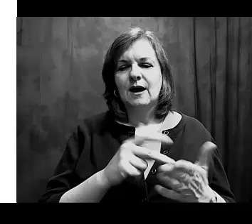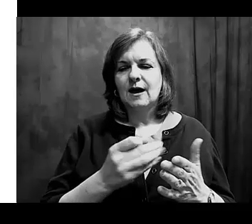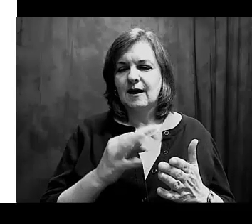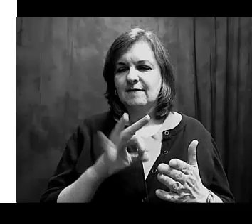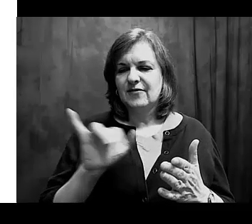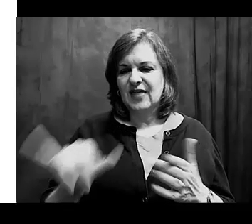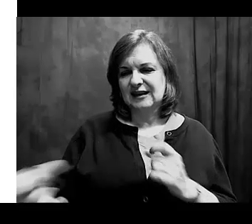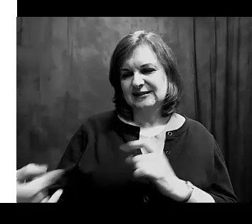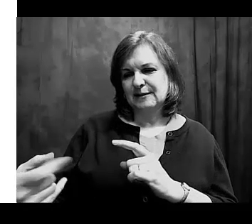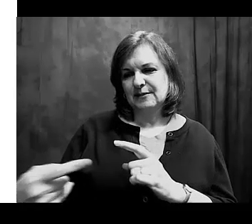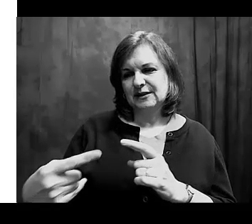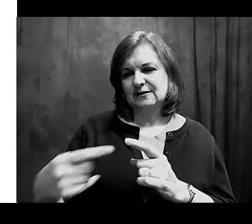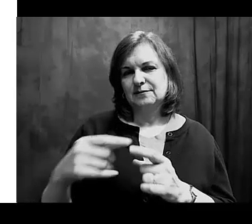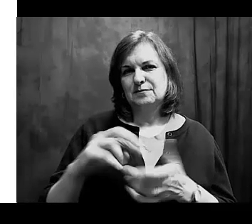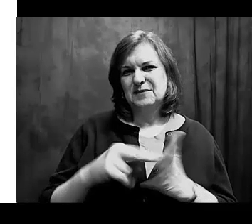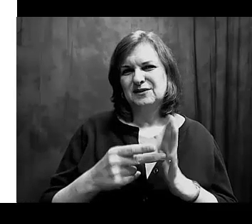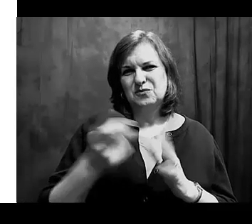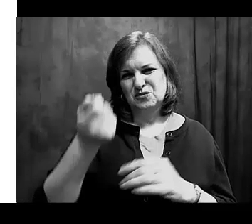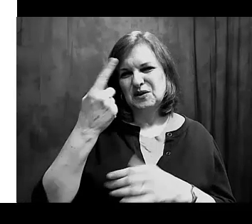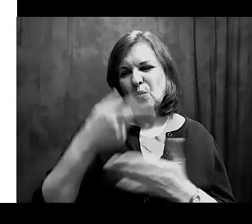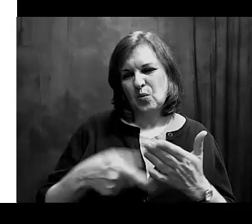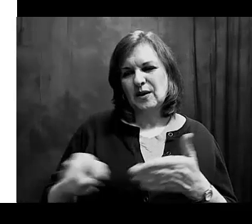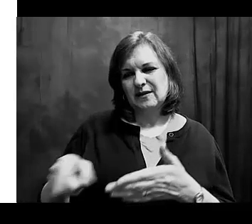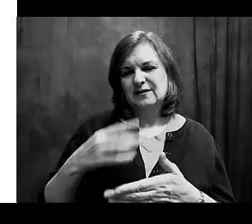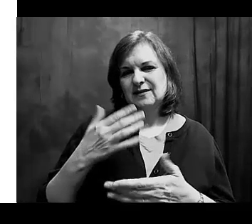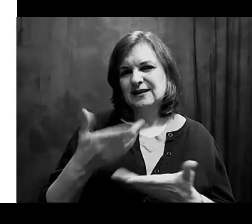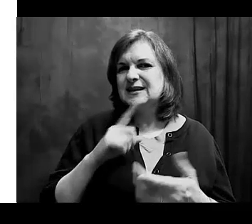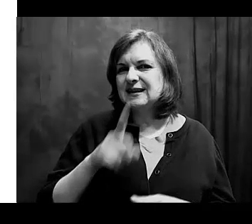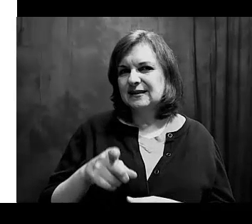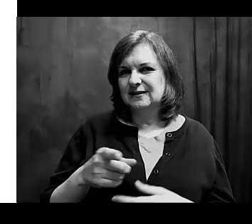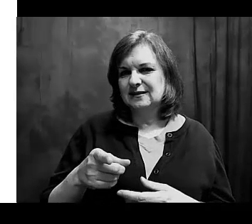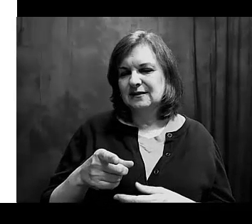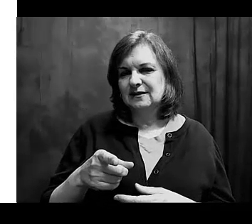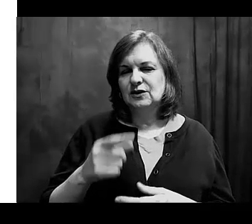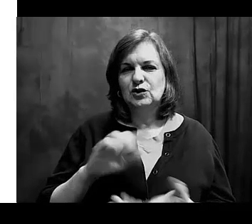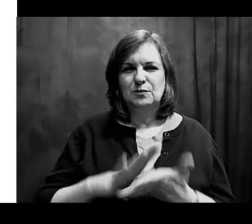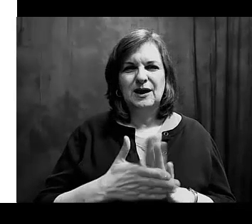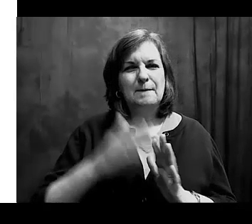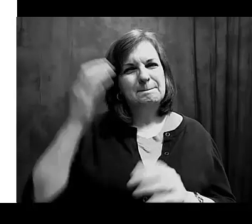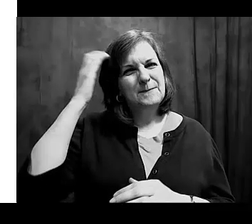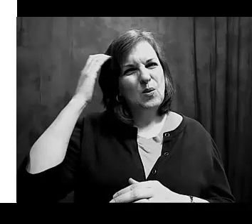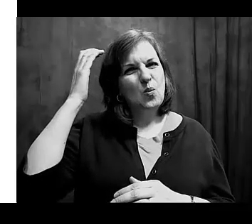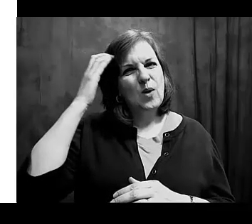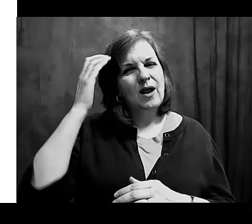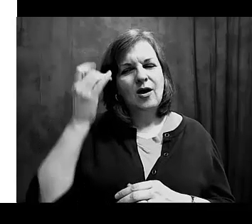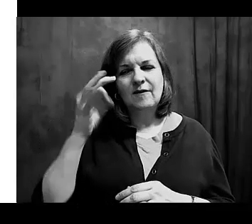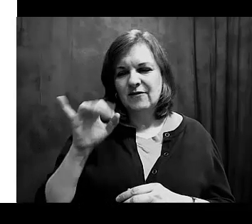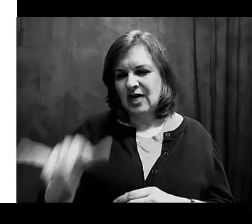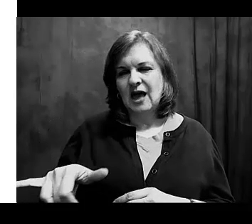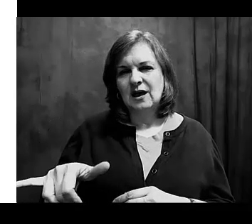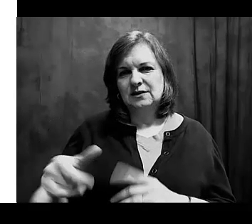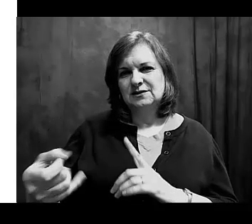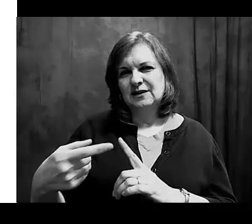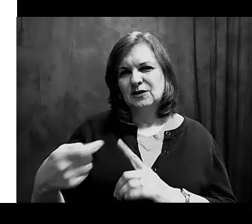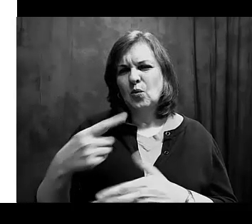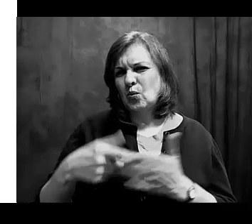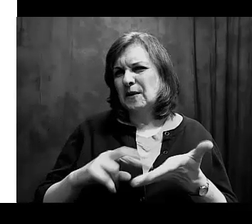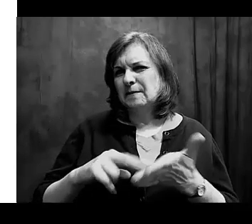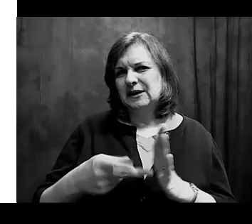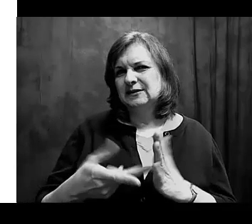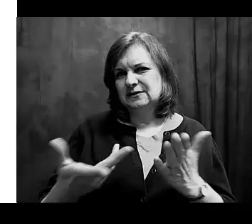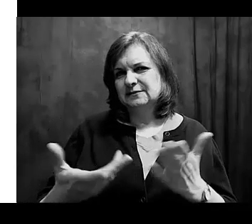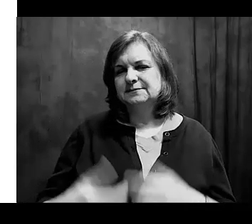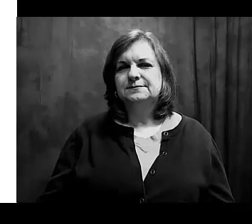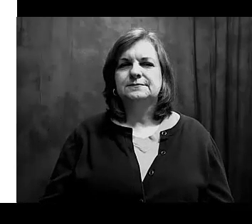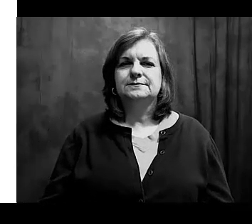So sensing, you actually don't have any control over. Sensing is your body saying that it is aware that